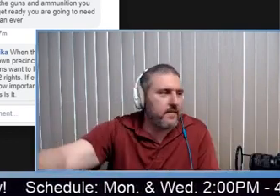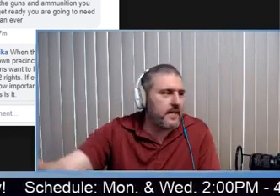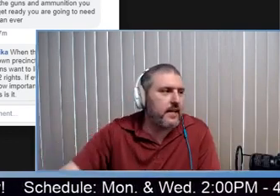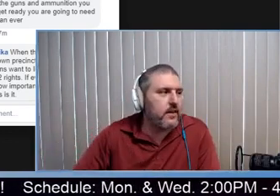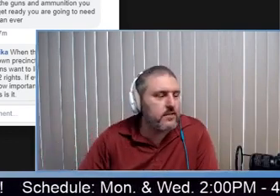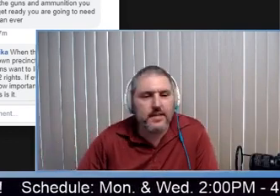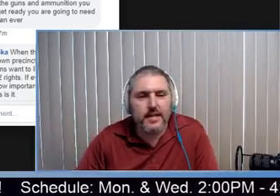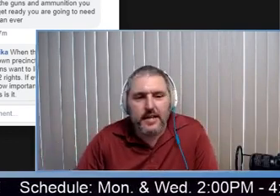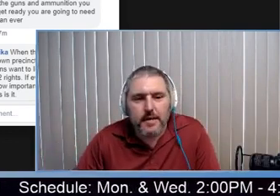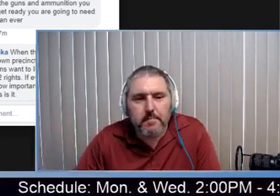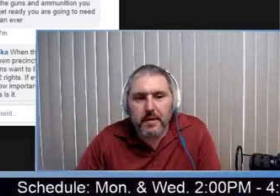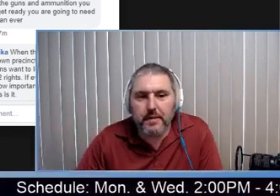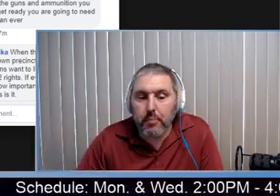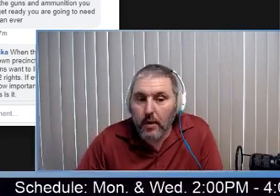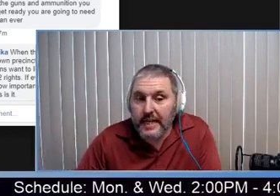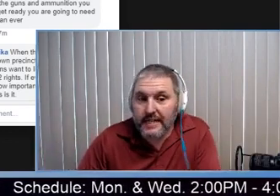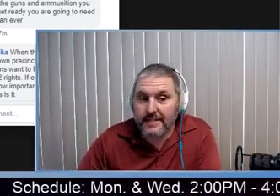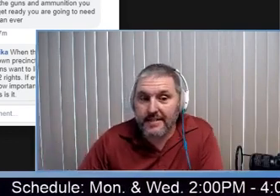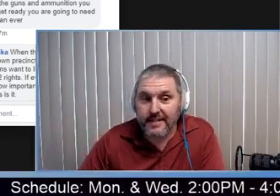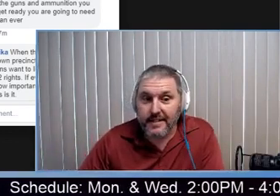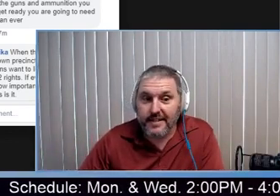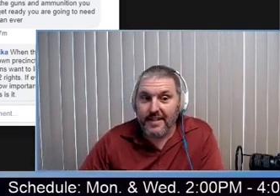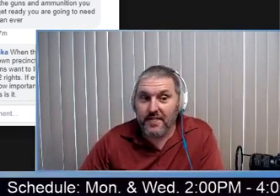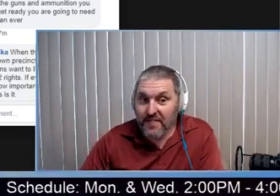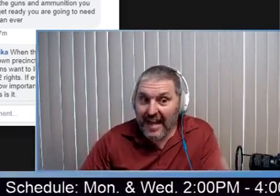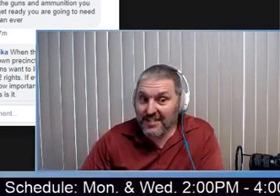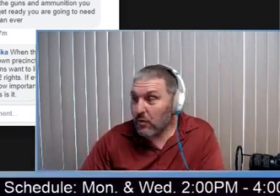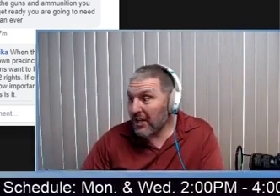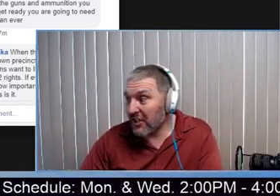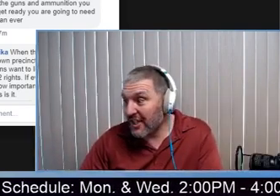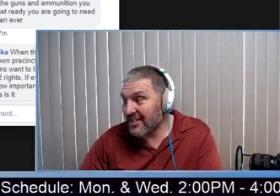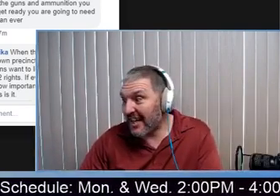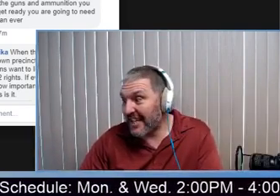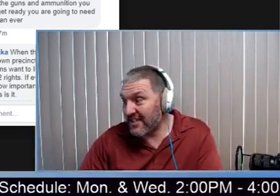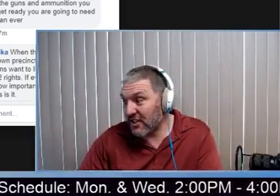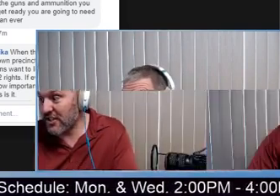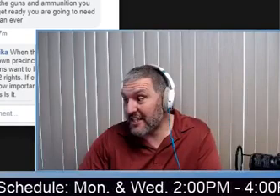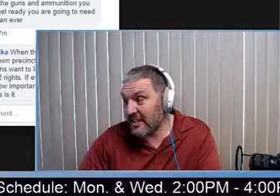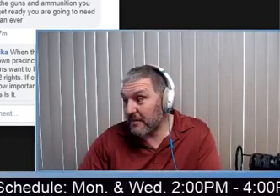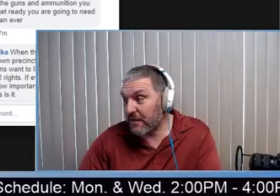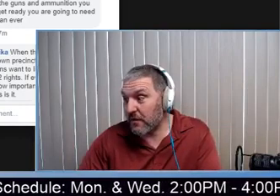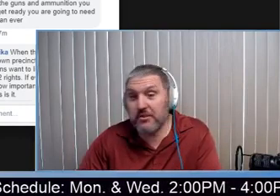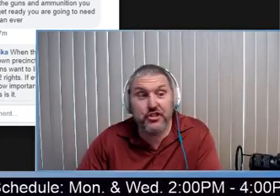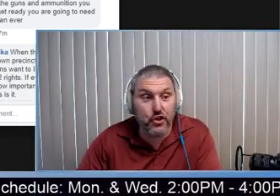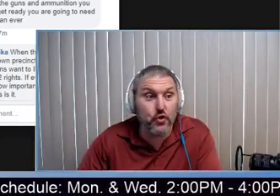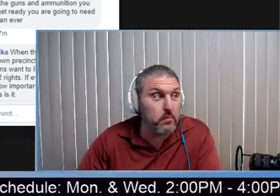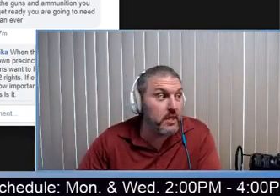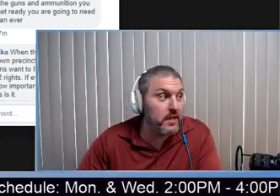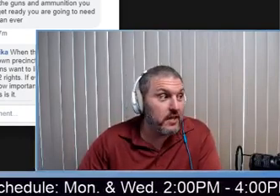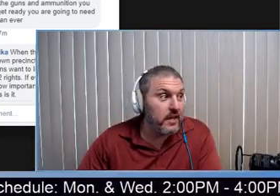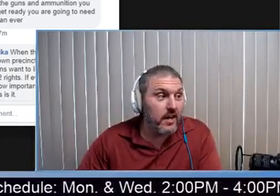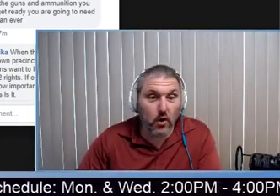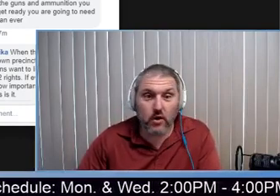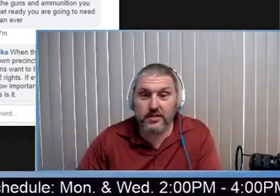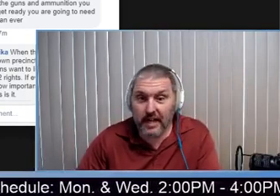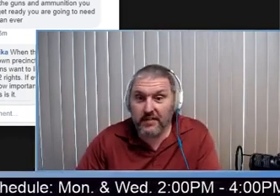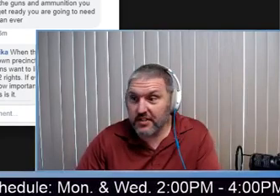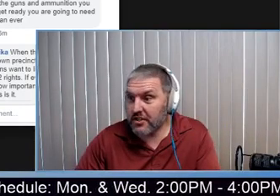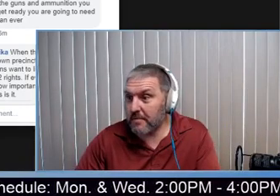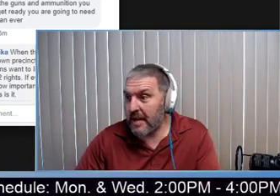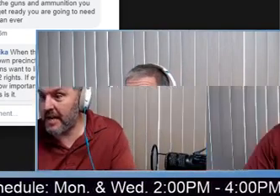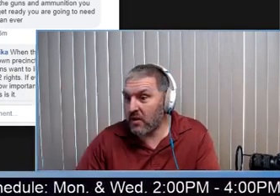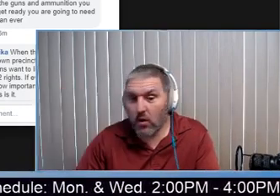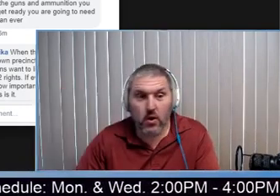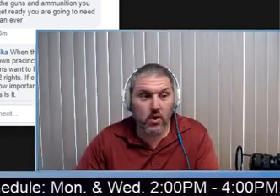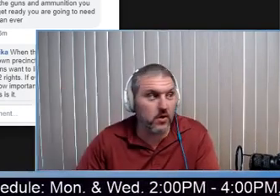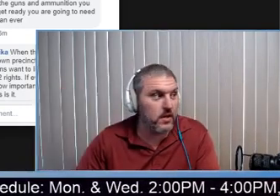pictures and everything else. But the point is, that's what it looks like. It looks like something from Doom or